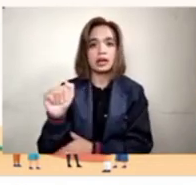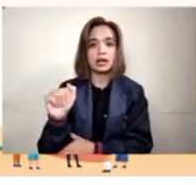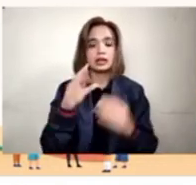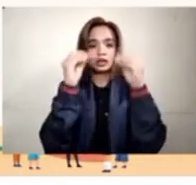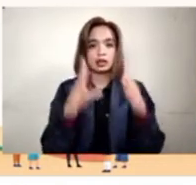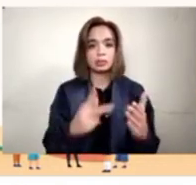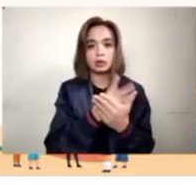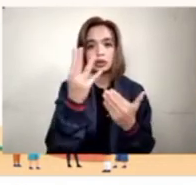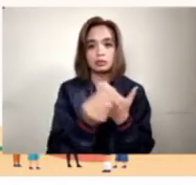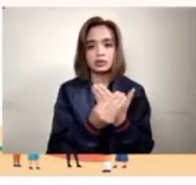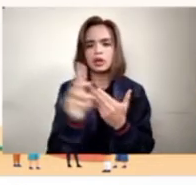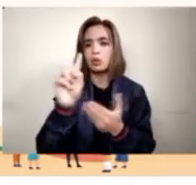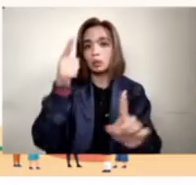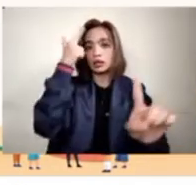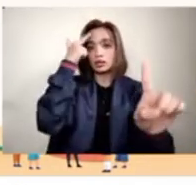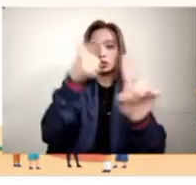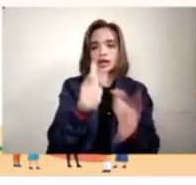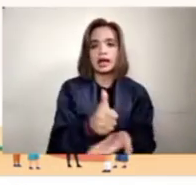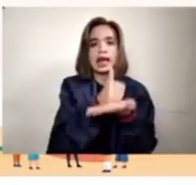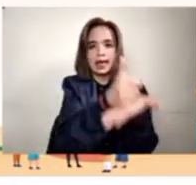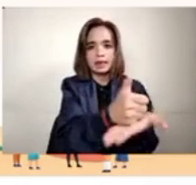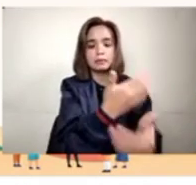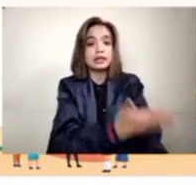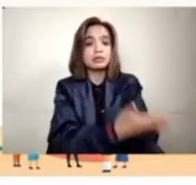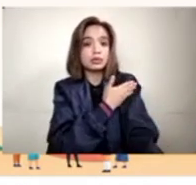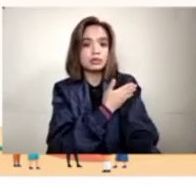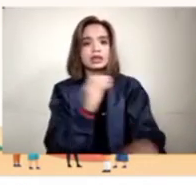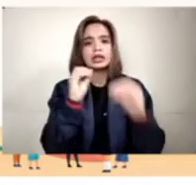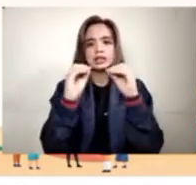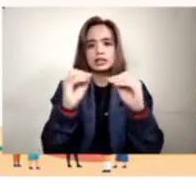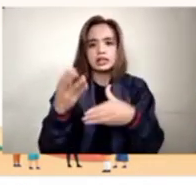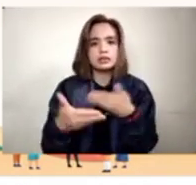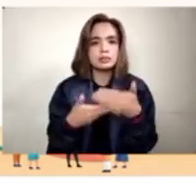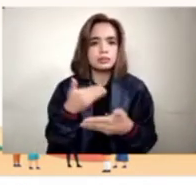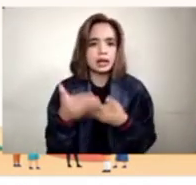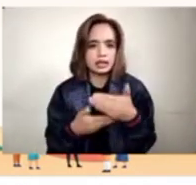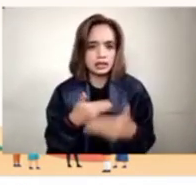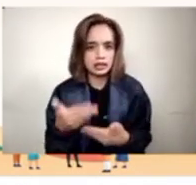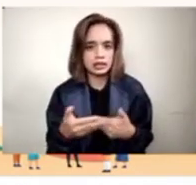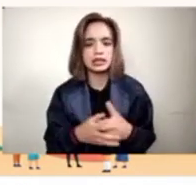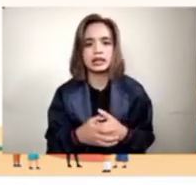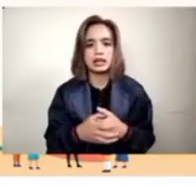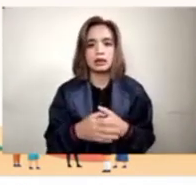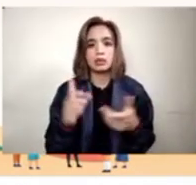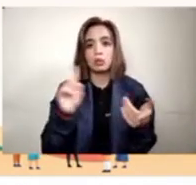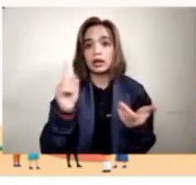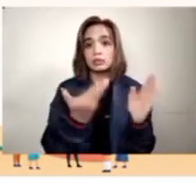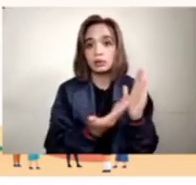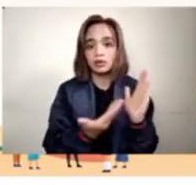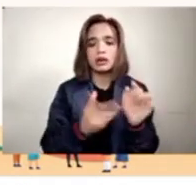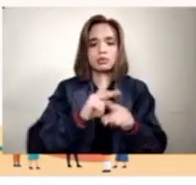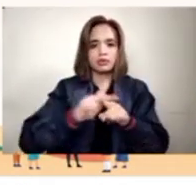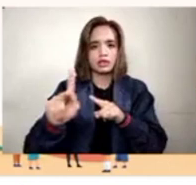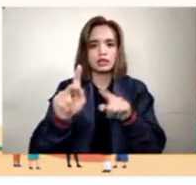master teacher programs, among others, all of which aims to improve their teaching practices on the